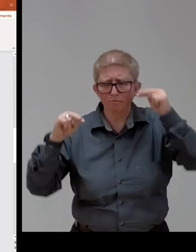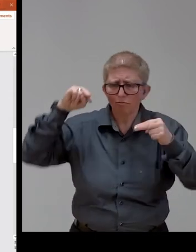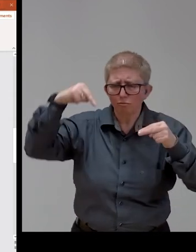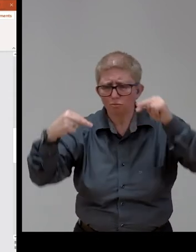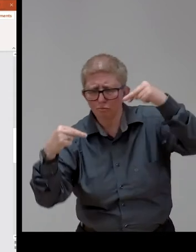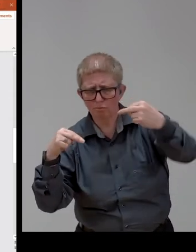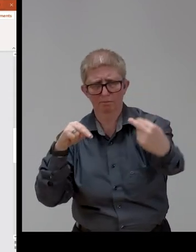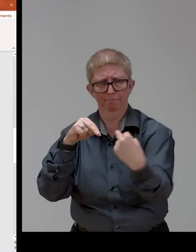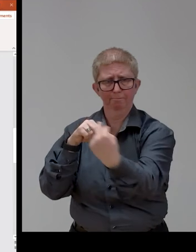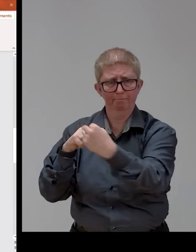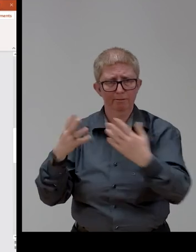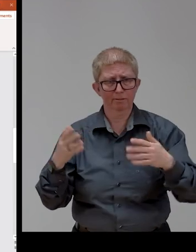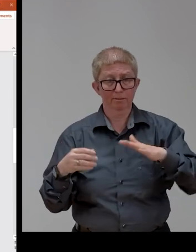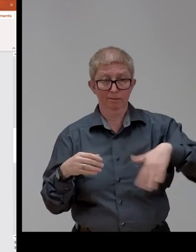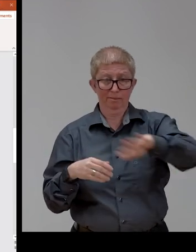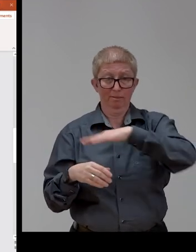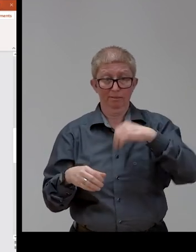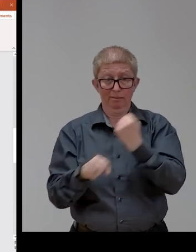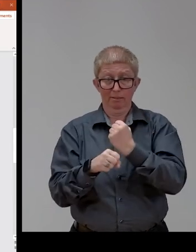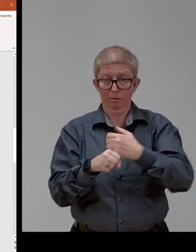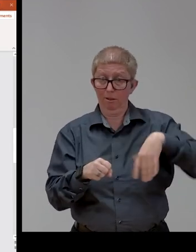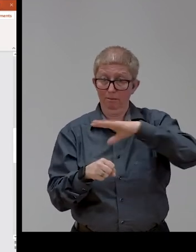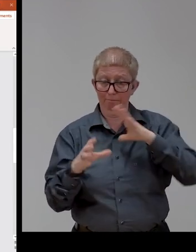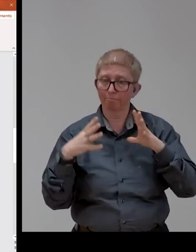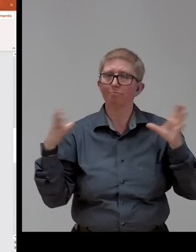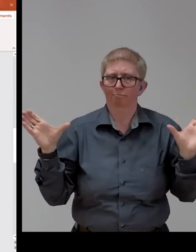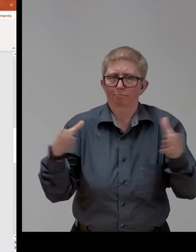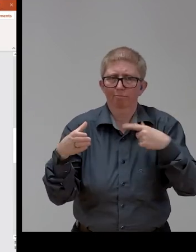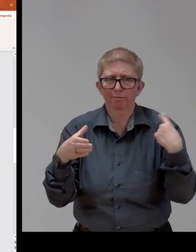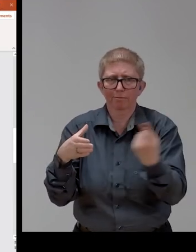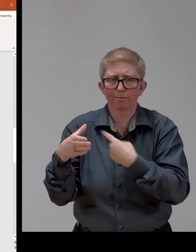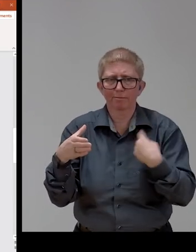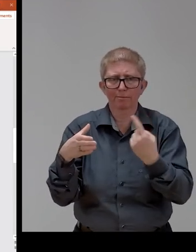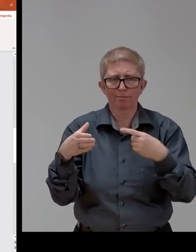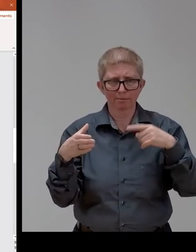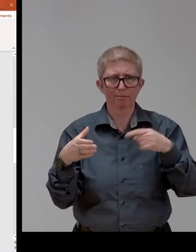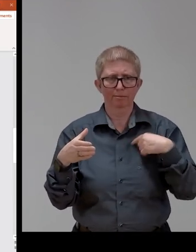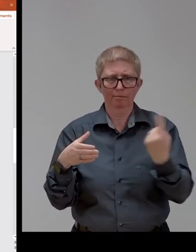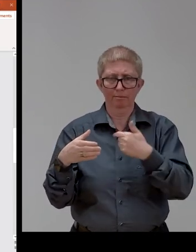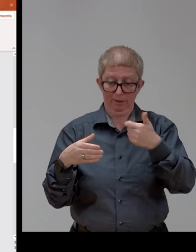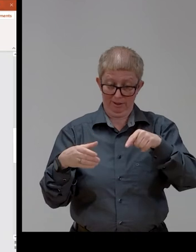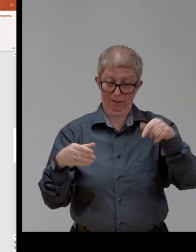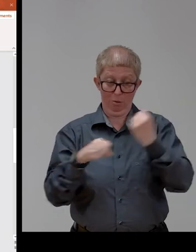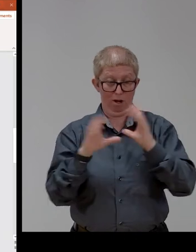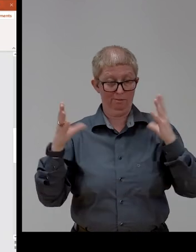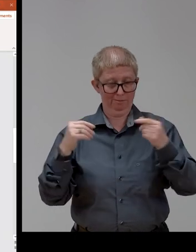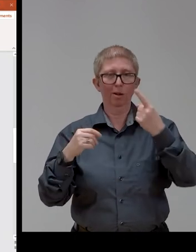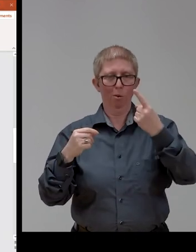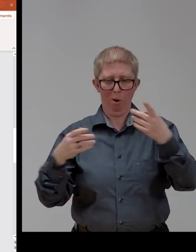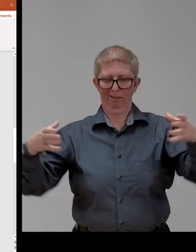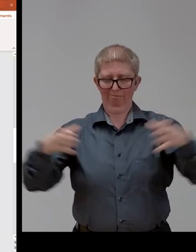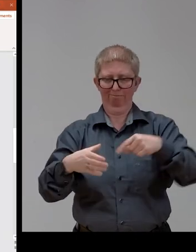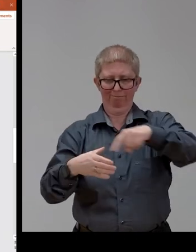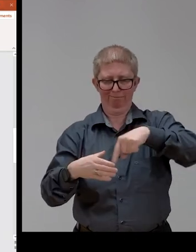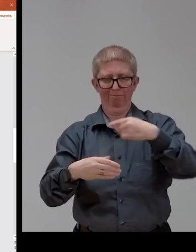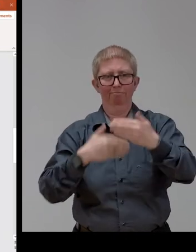work together to make a whole. So first, I see networks as an opportunity to